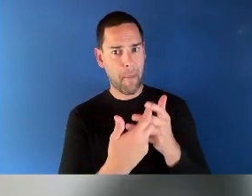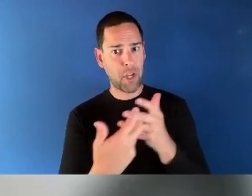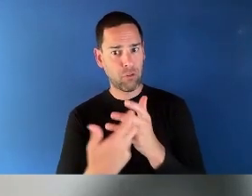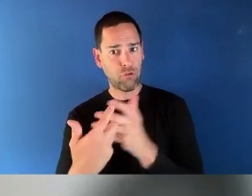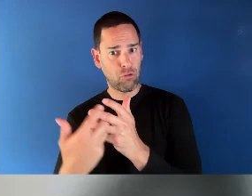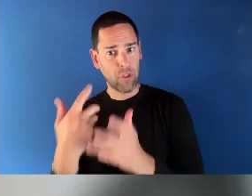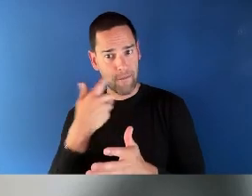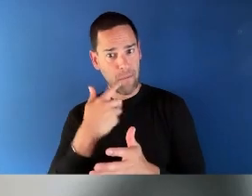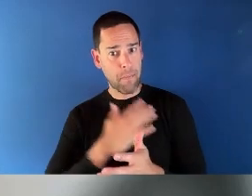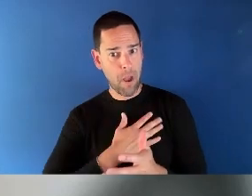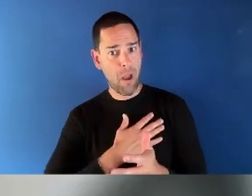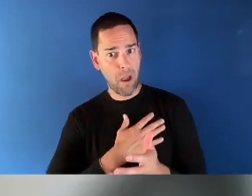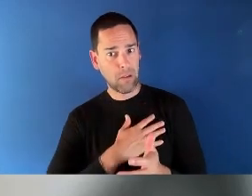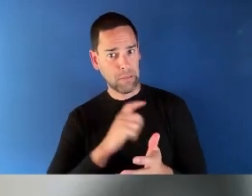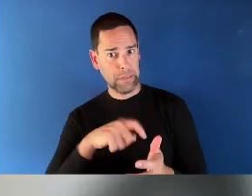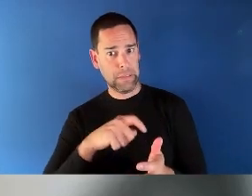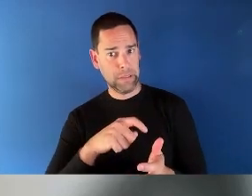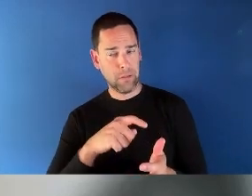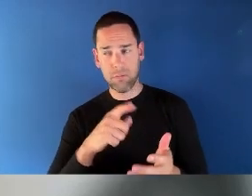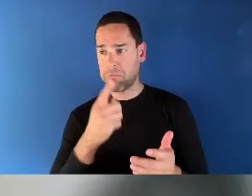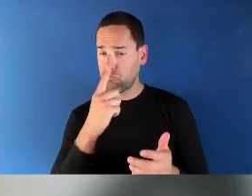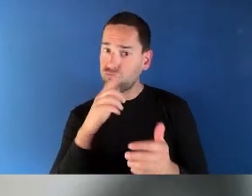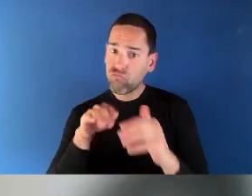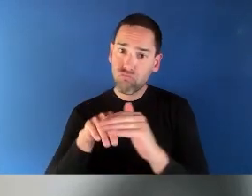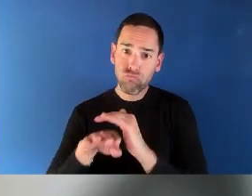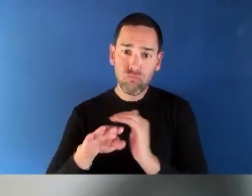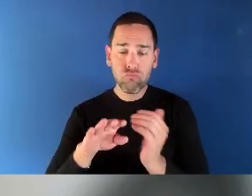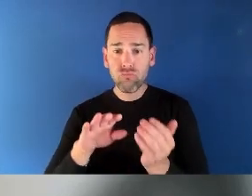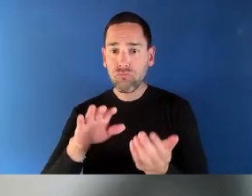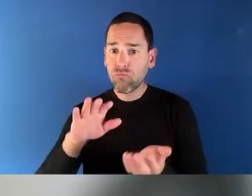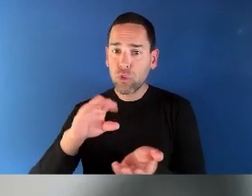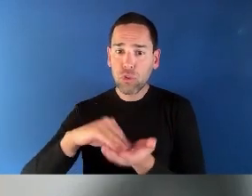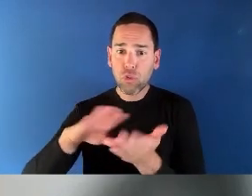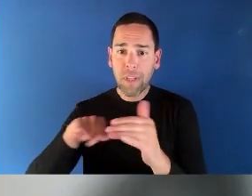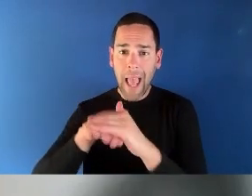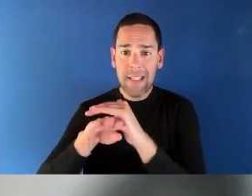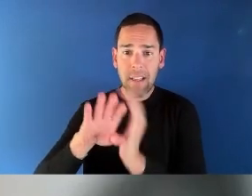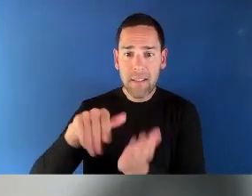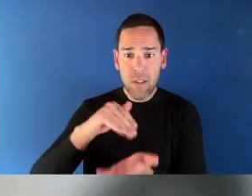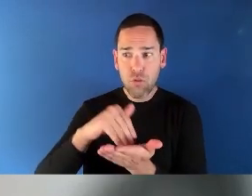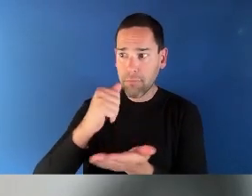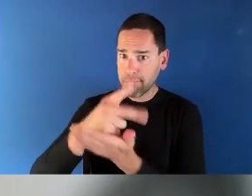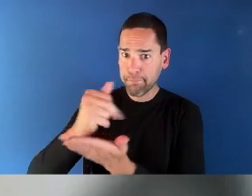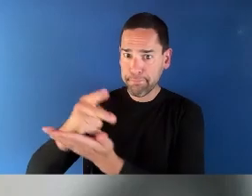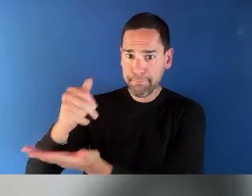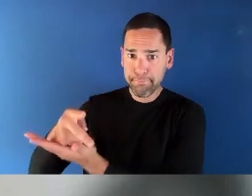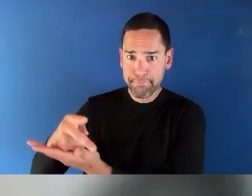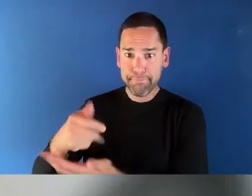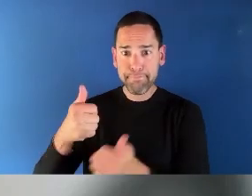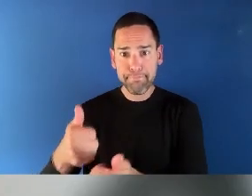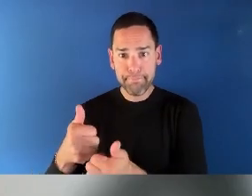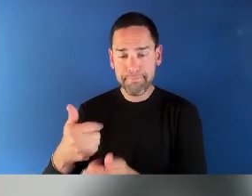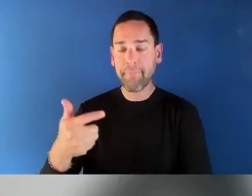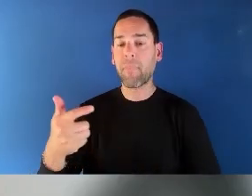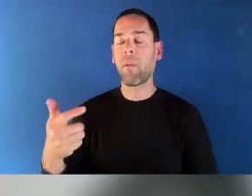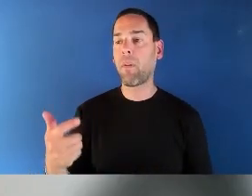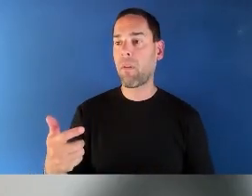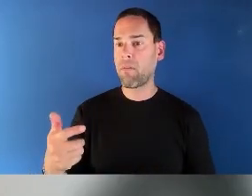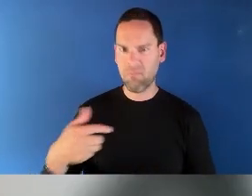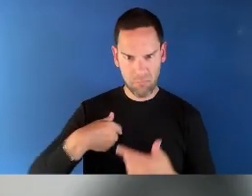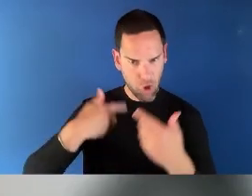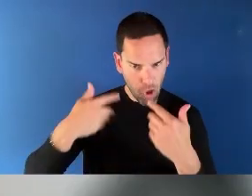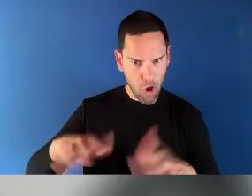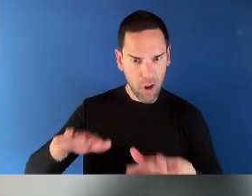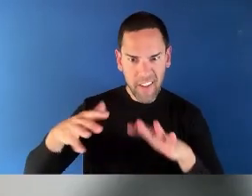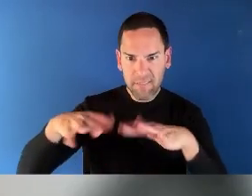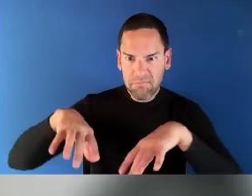accommodations approved from the Student Access Center, and was like, I'd had 2 semesters of classes.